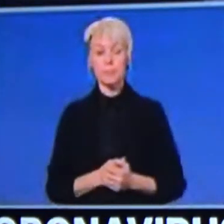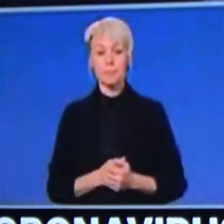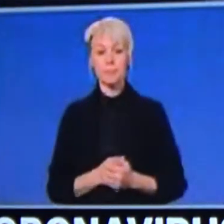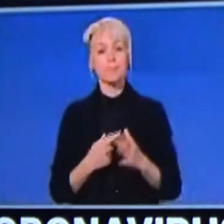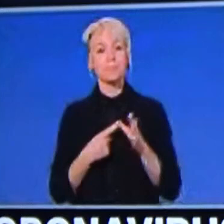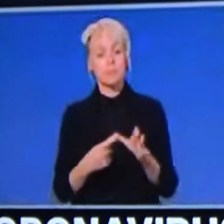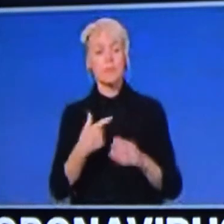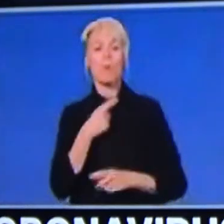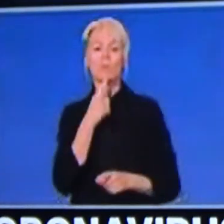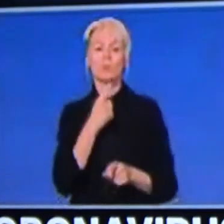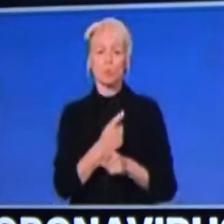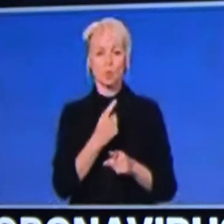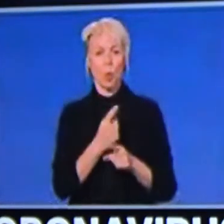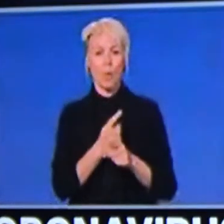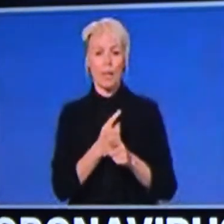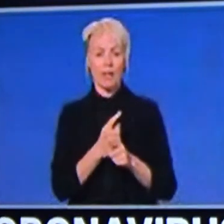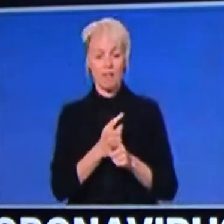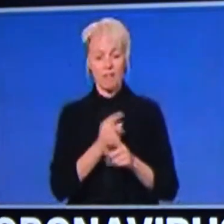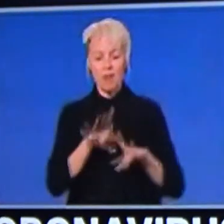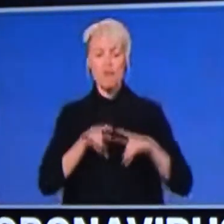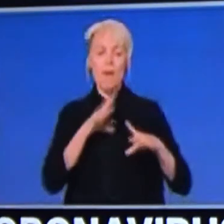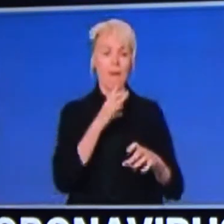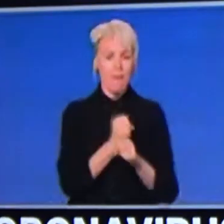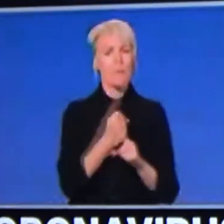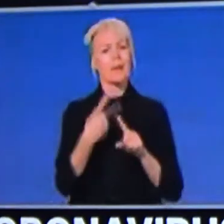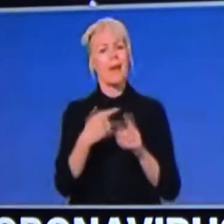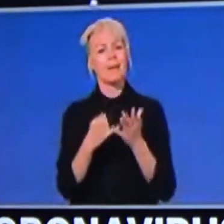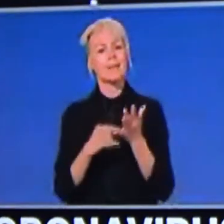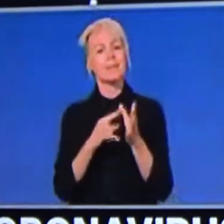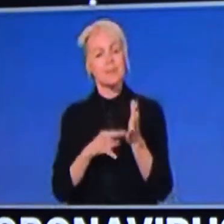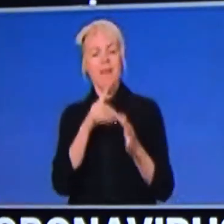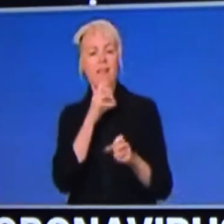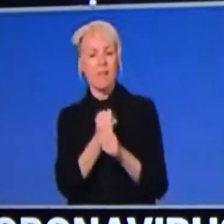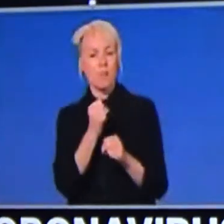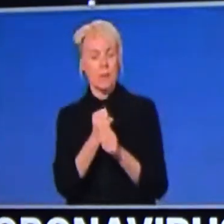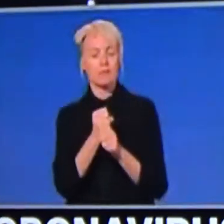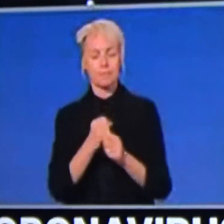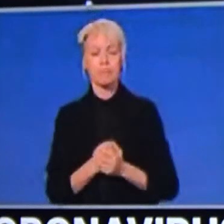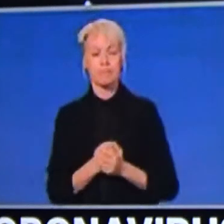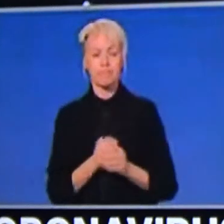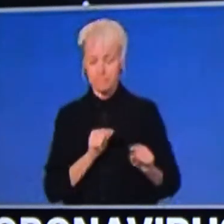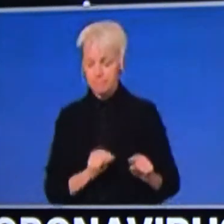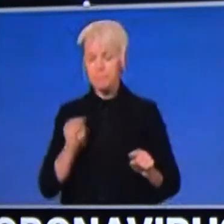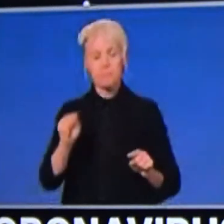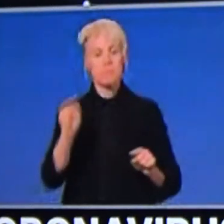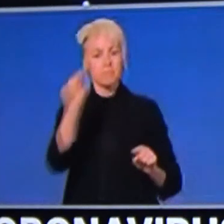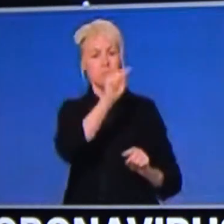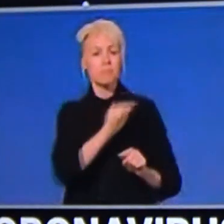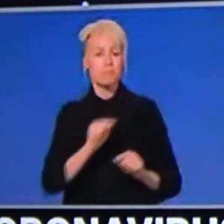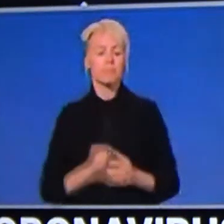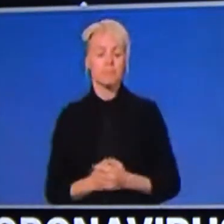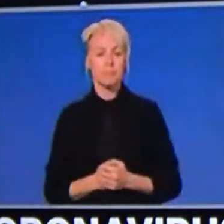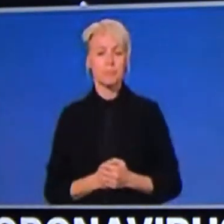federal level. On the other side of this virus and leading on the way out, we're going to have economic policy measures that are going to be